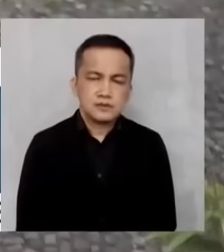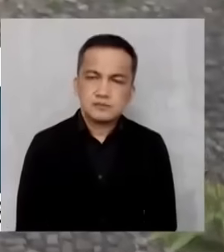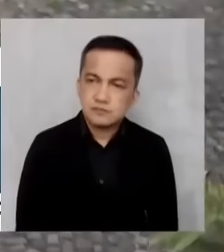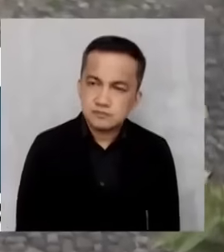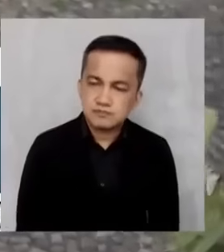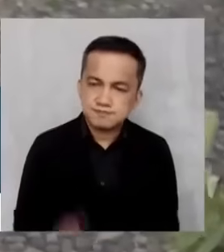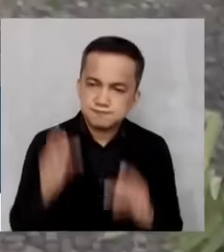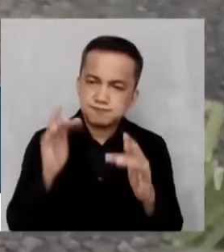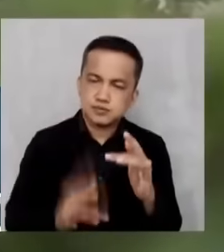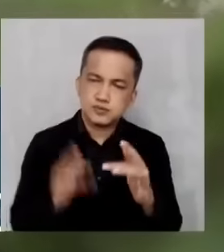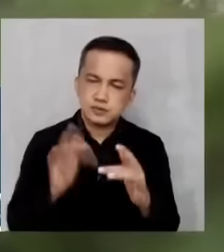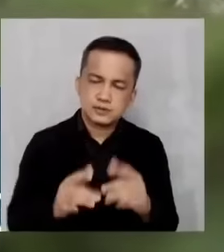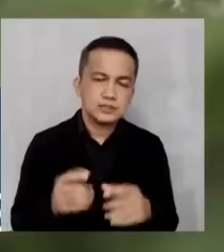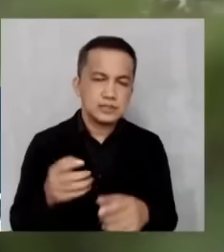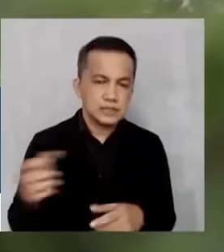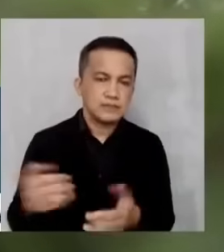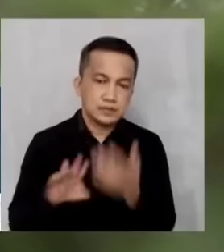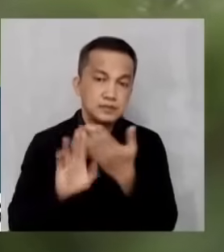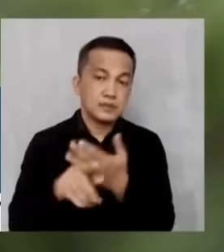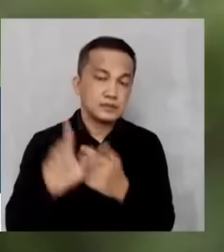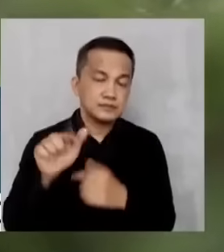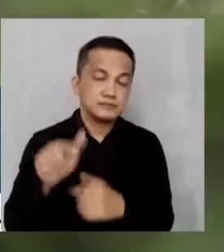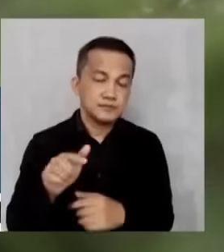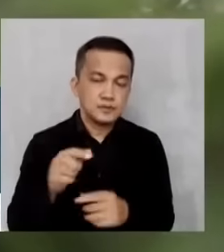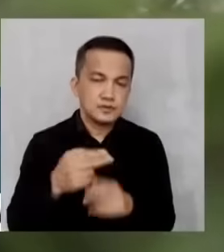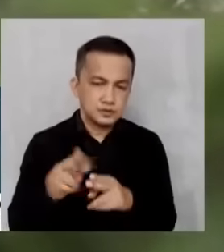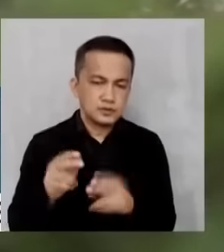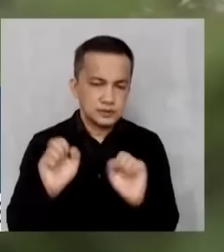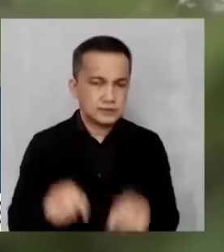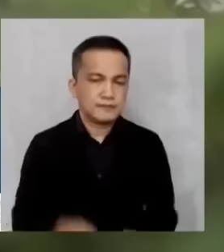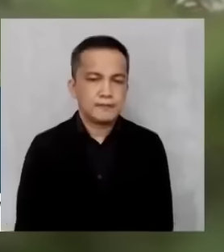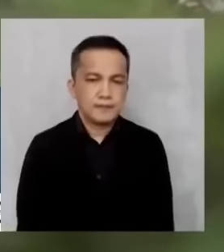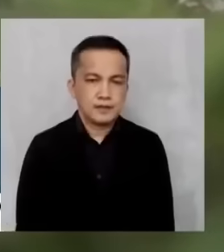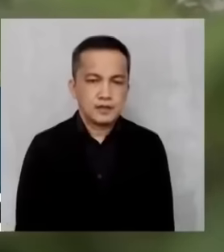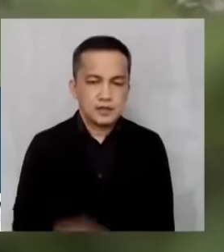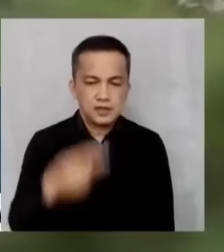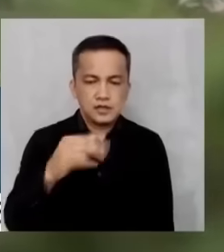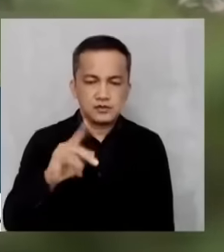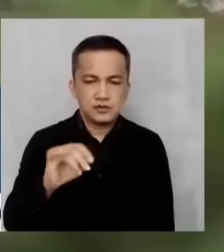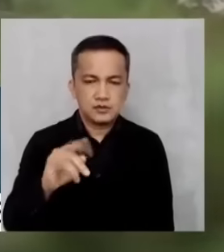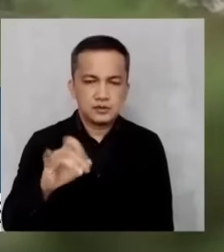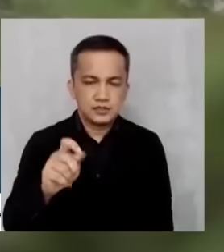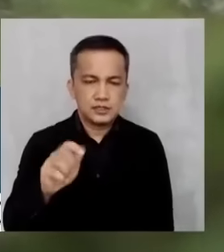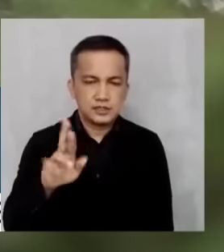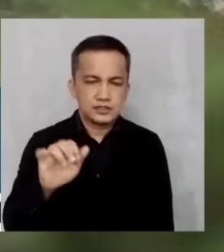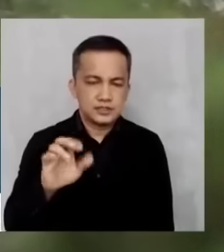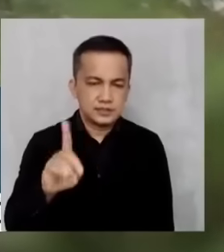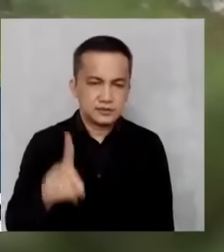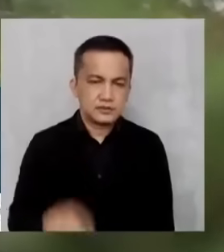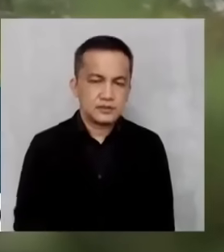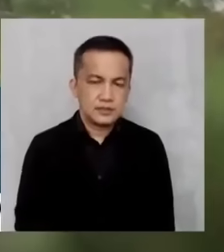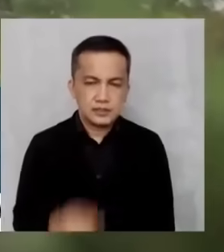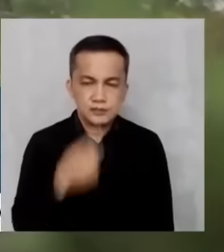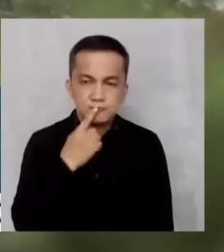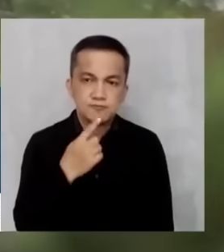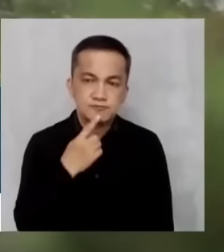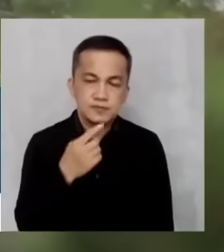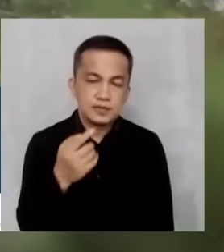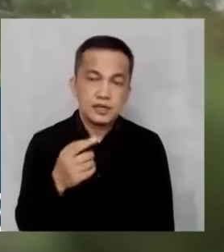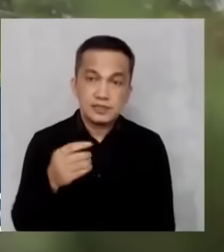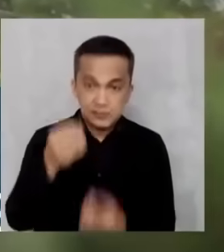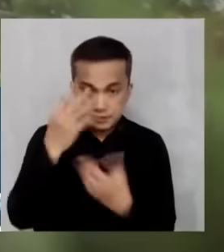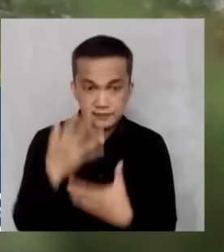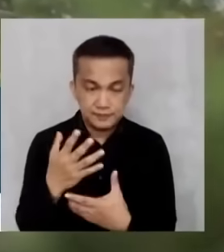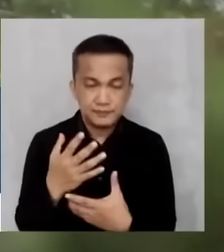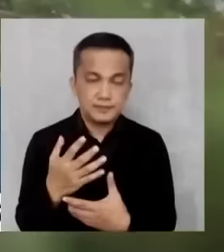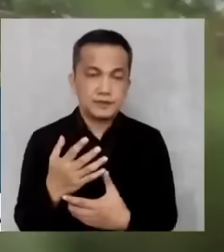Okay, we're going to try and get Richard back on the line soon as we can. But hydrologist Richard Orendain there telling us that...